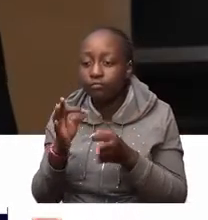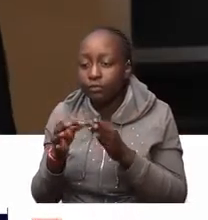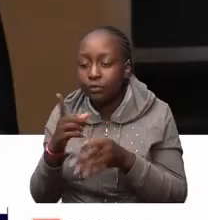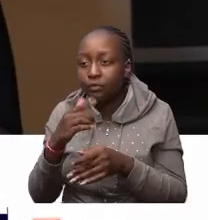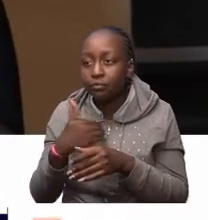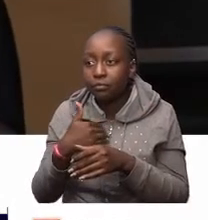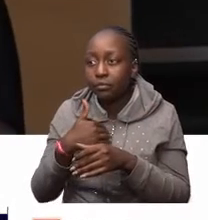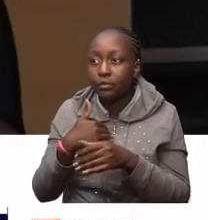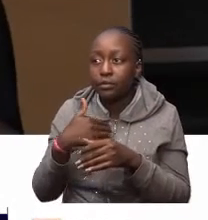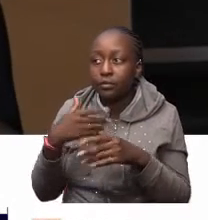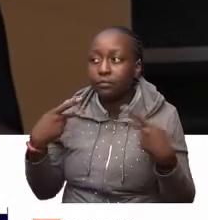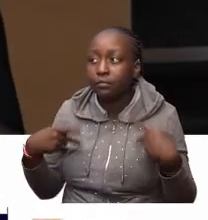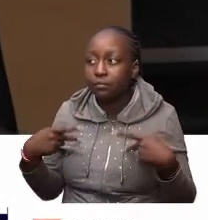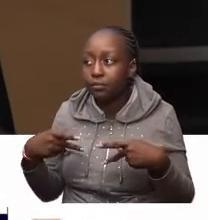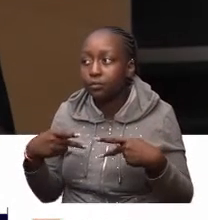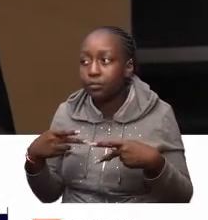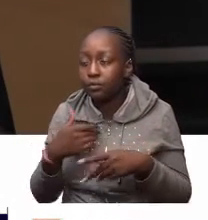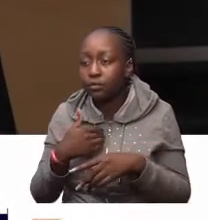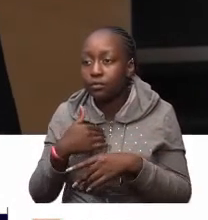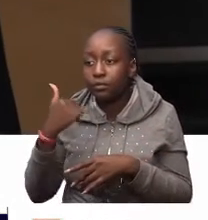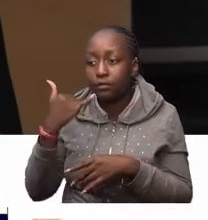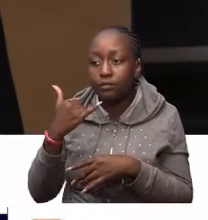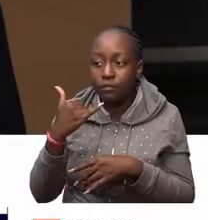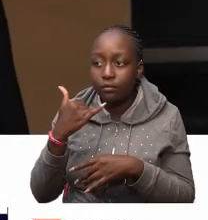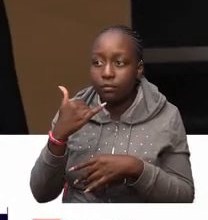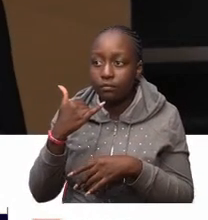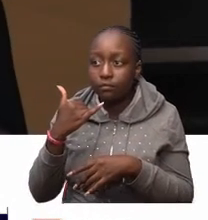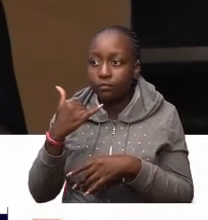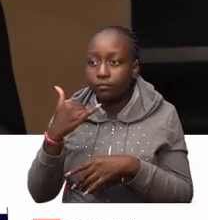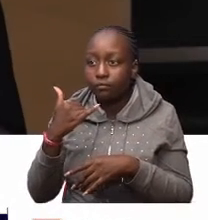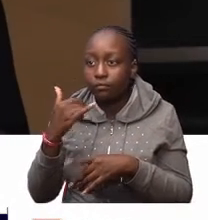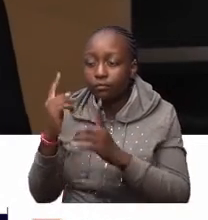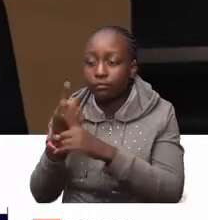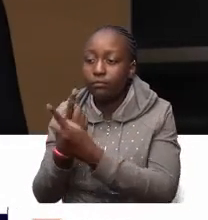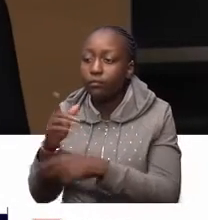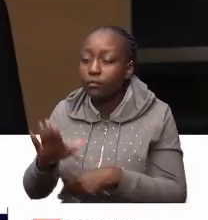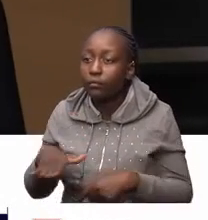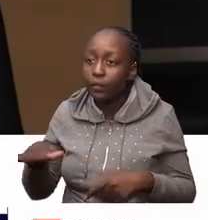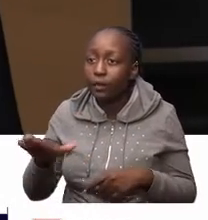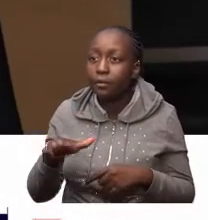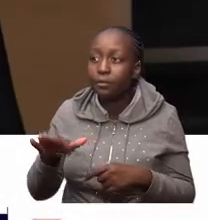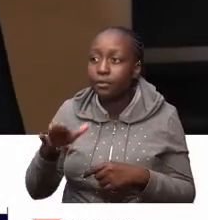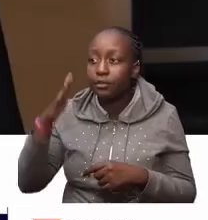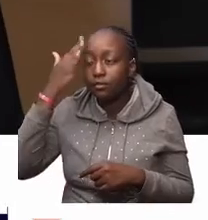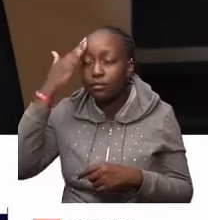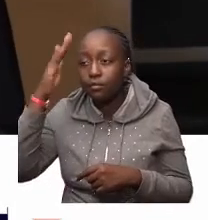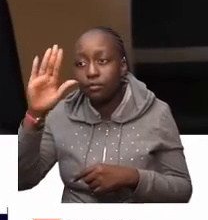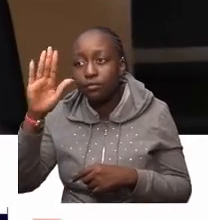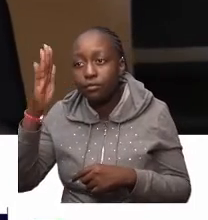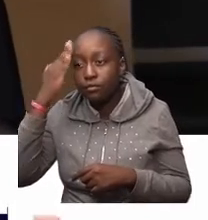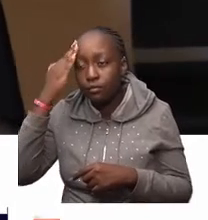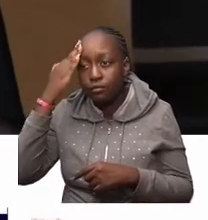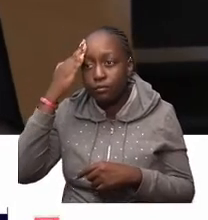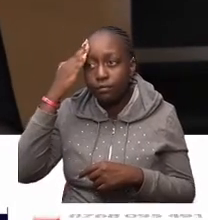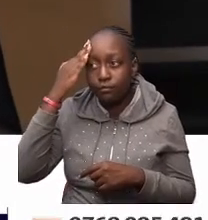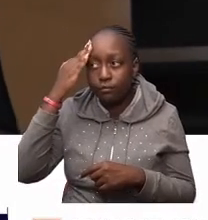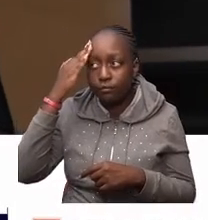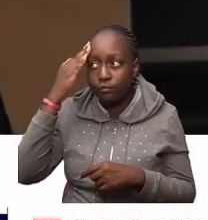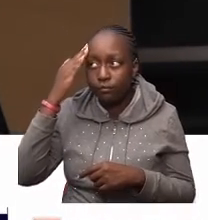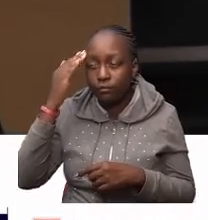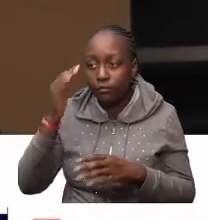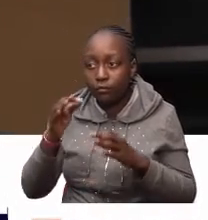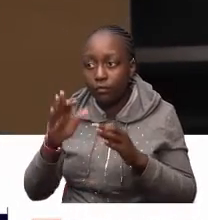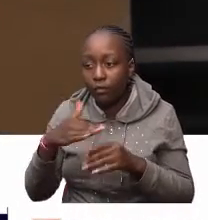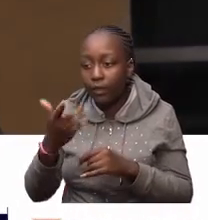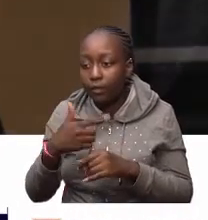analysis, especially in areas which are underprivileged, then that could help a penetration of